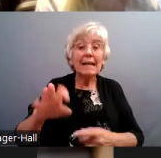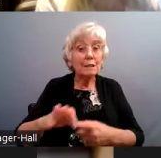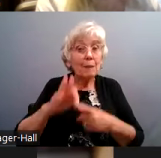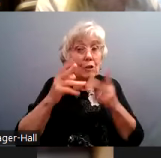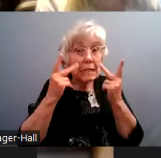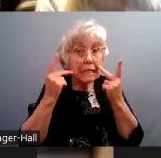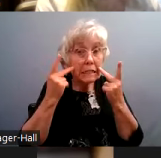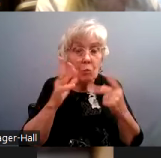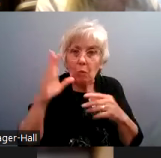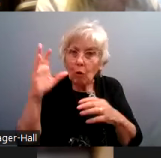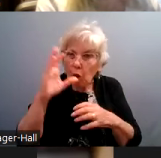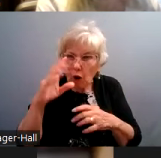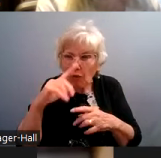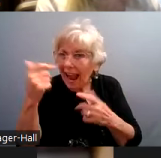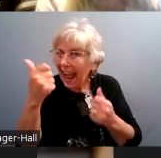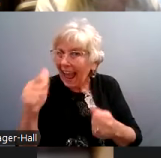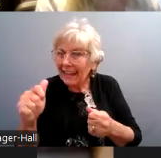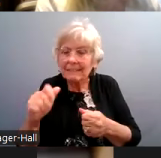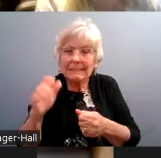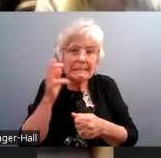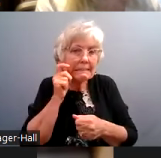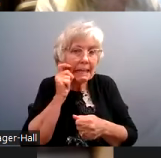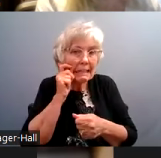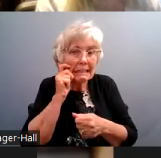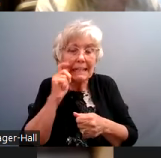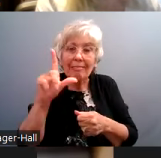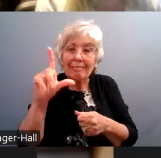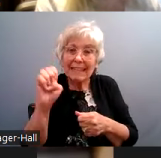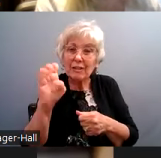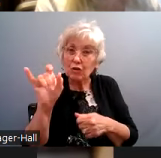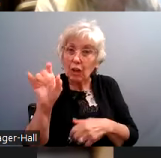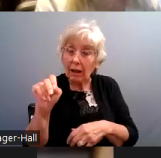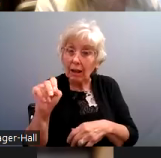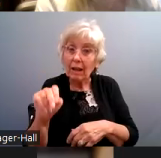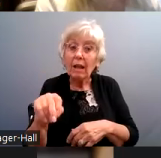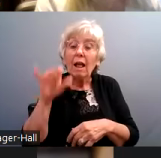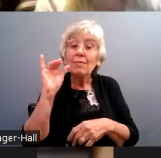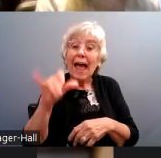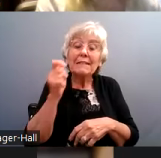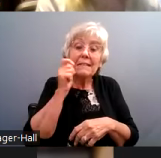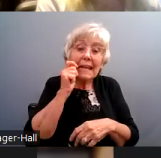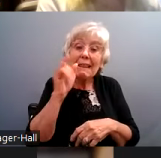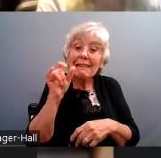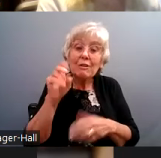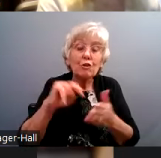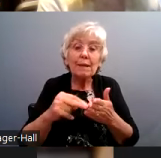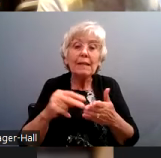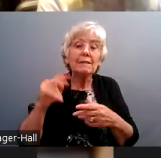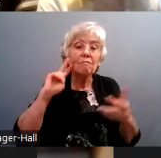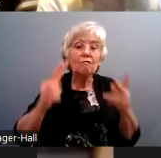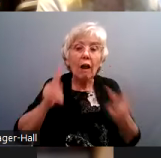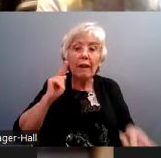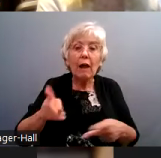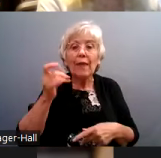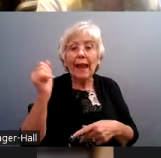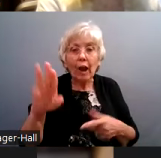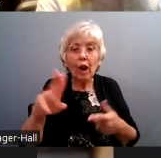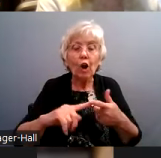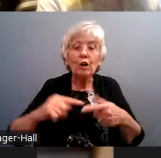any kind of skin lesions. And those skin lesions that we talked about before were, the hair loss, the circular